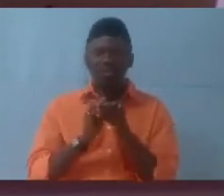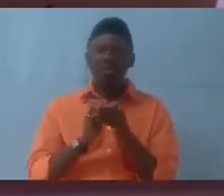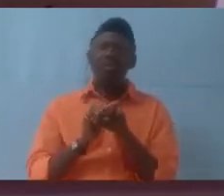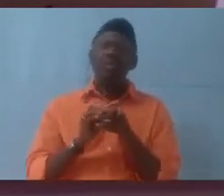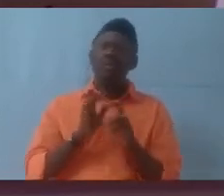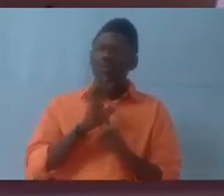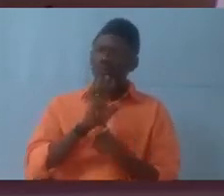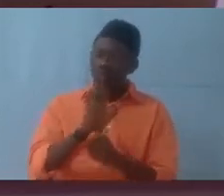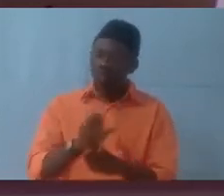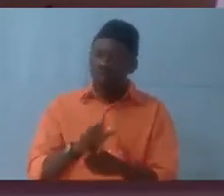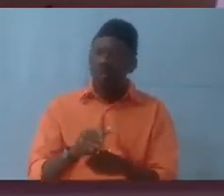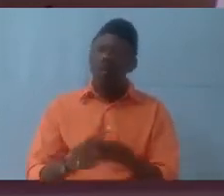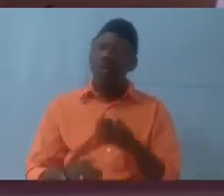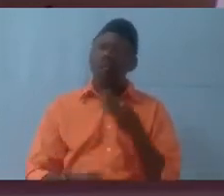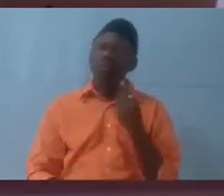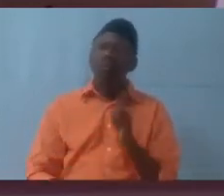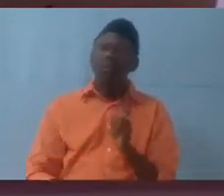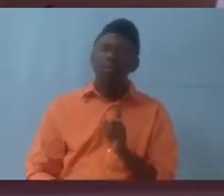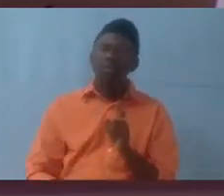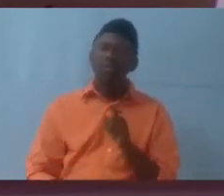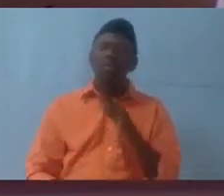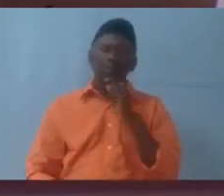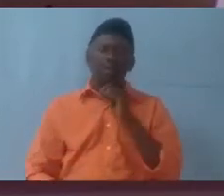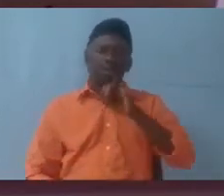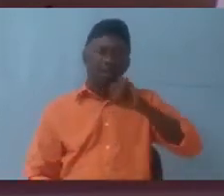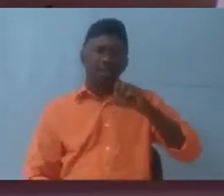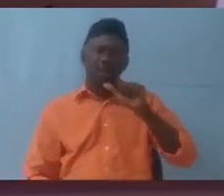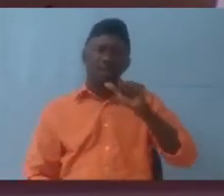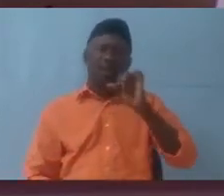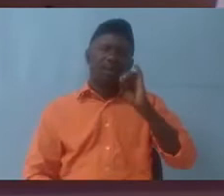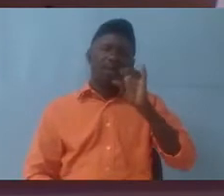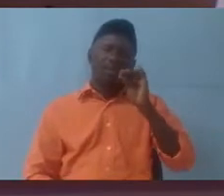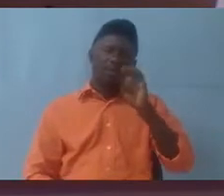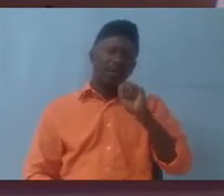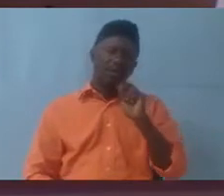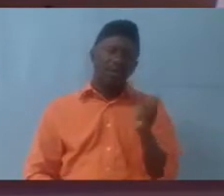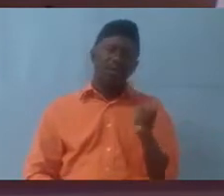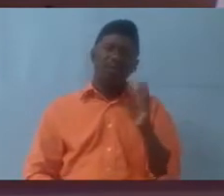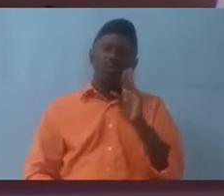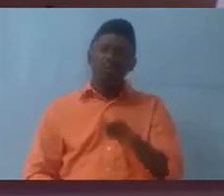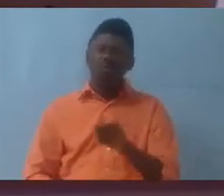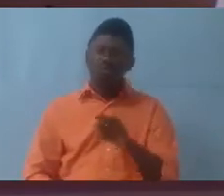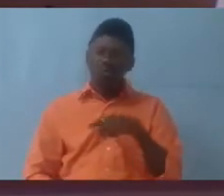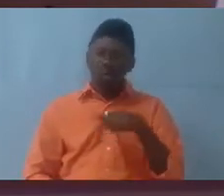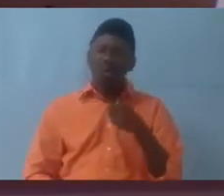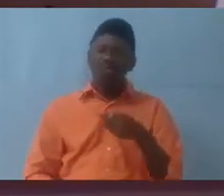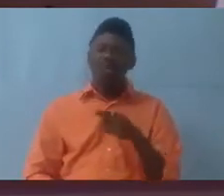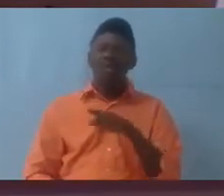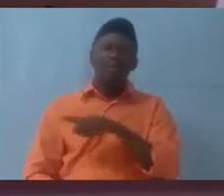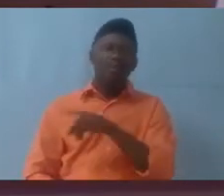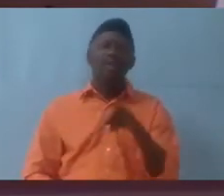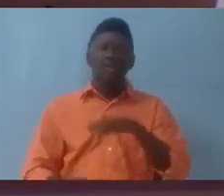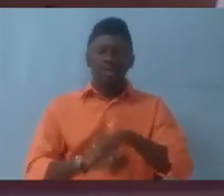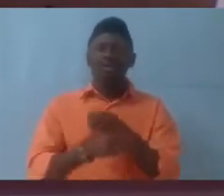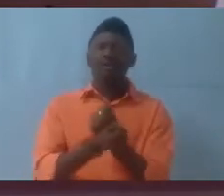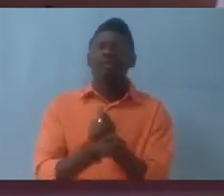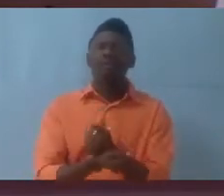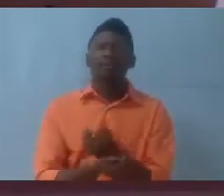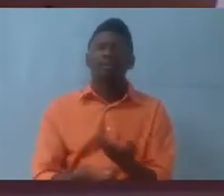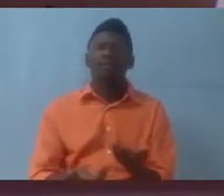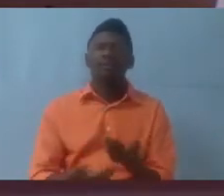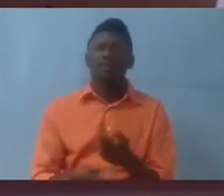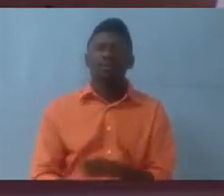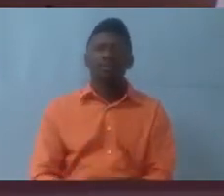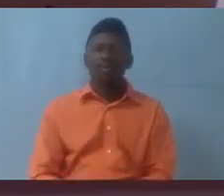Pour leral rek Mr. Gomez, sax duñu mëna wax yandawé bur ñom ñoy ñi nga xamne ñoo japon sa jaayte